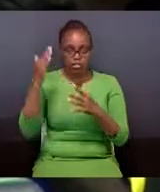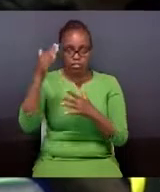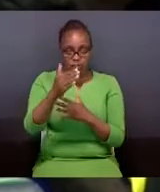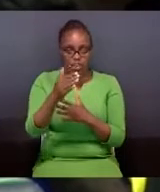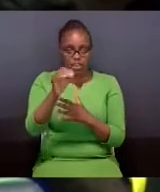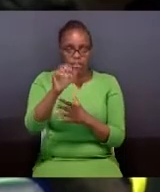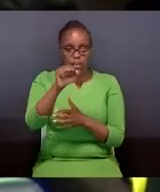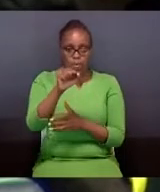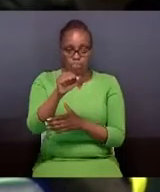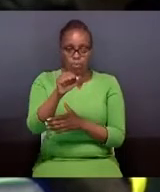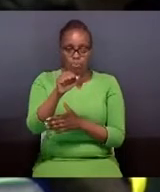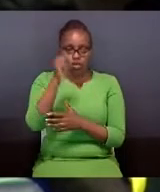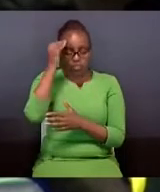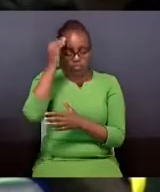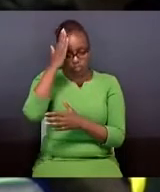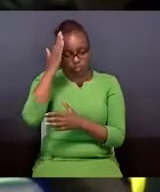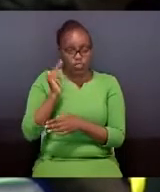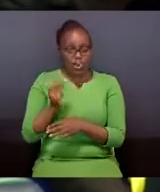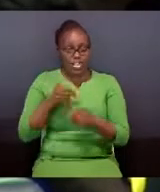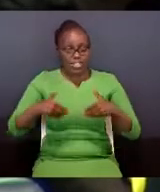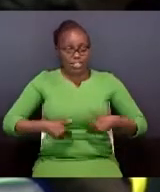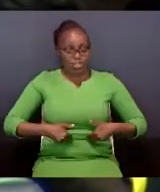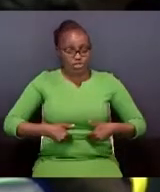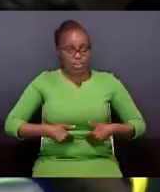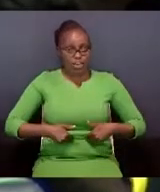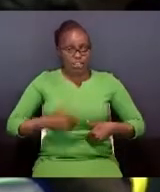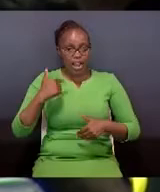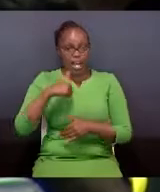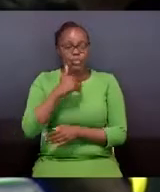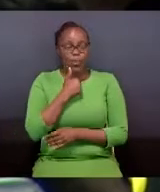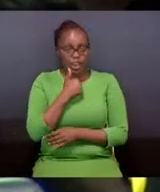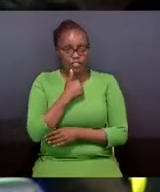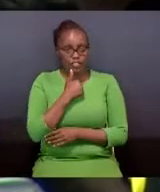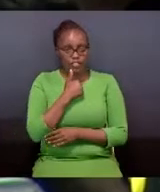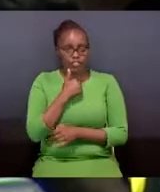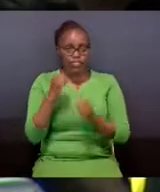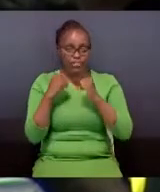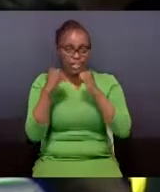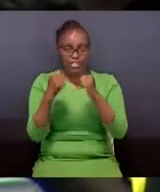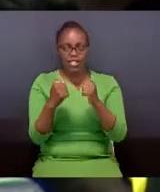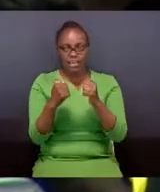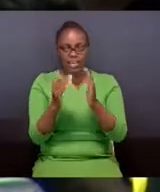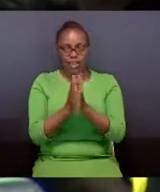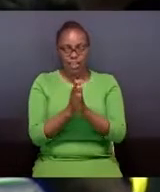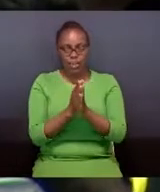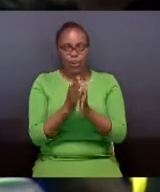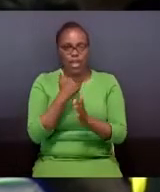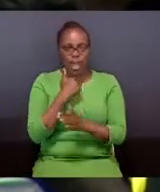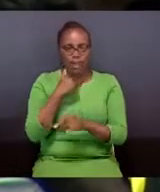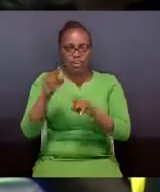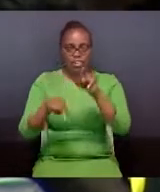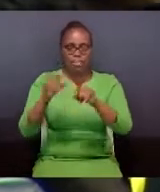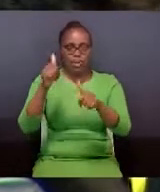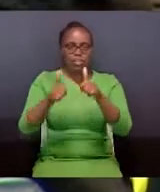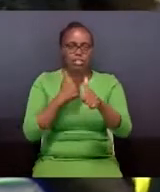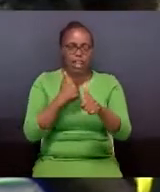could answer, for us youth, we have the strength, we have dynamism,